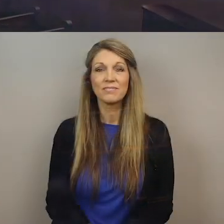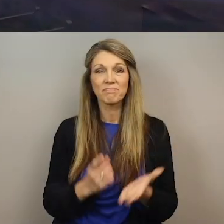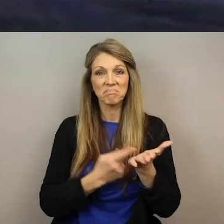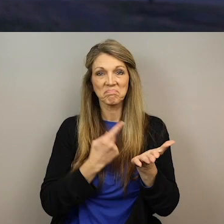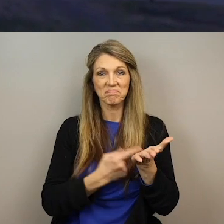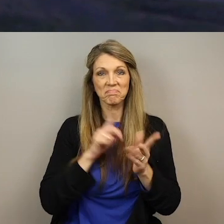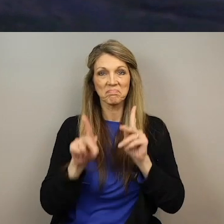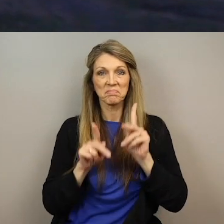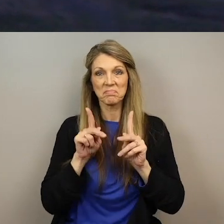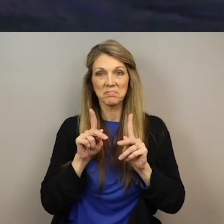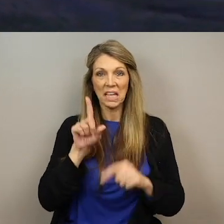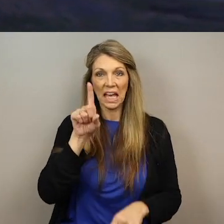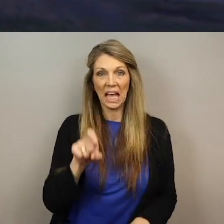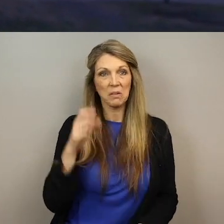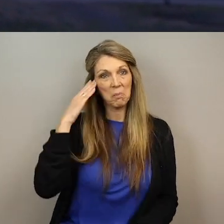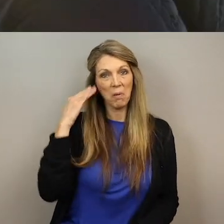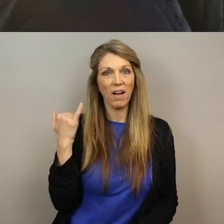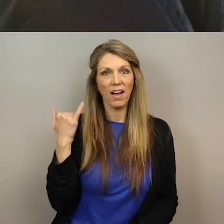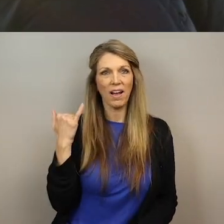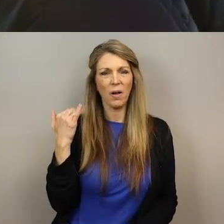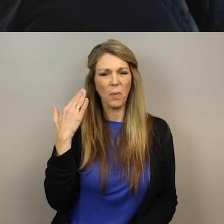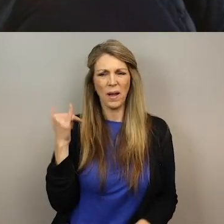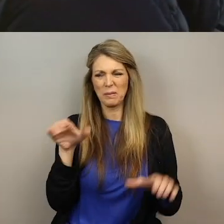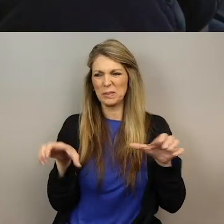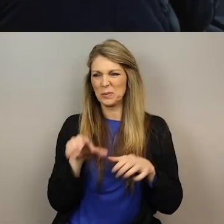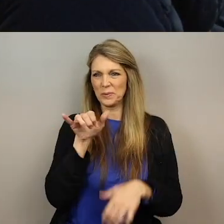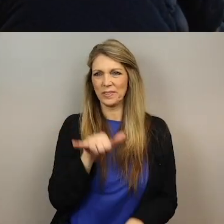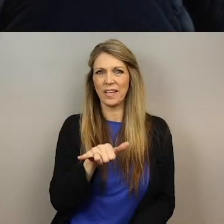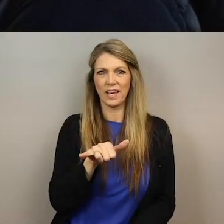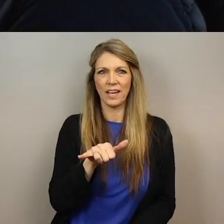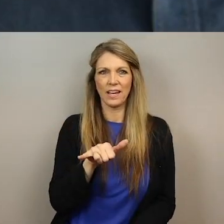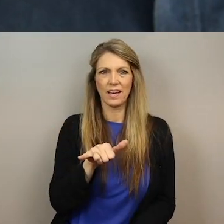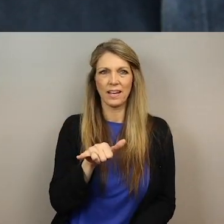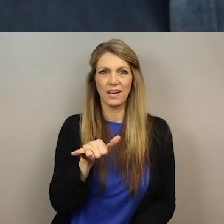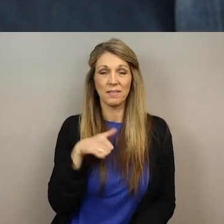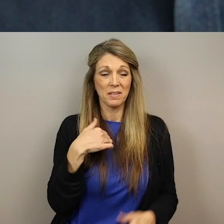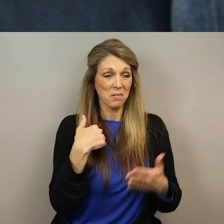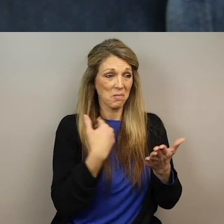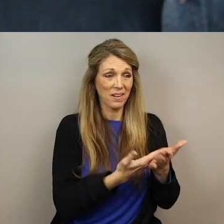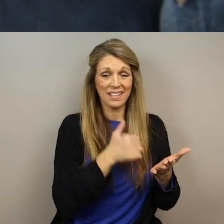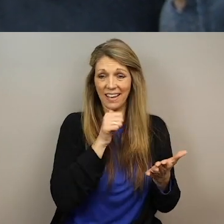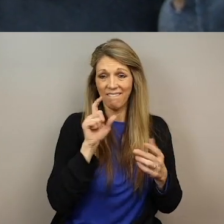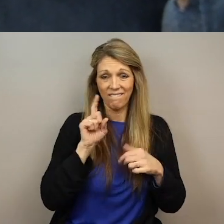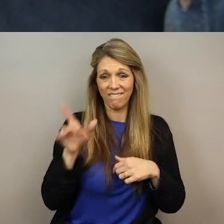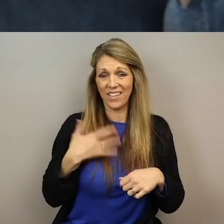Sometimes people ask why. Why do we do this? When we came up here, I didn't feel capable.